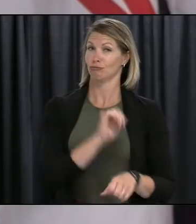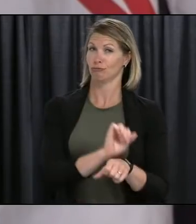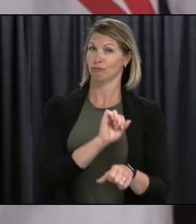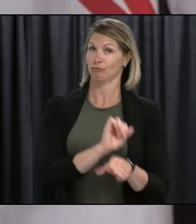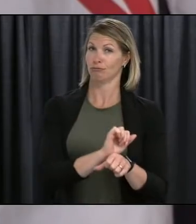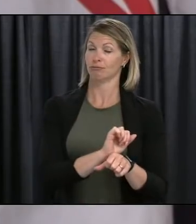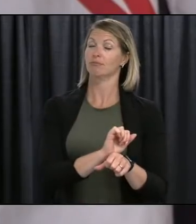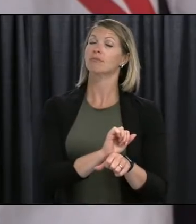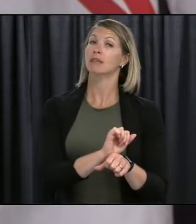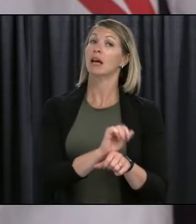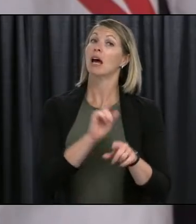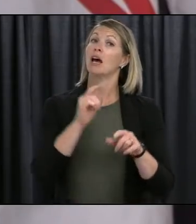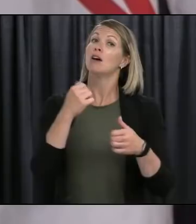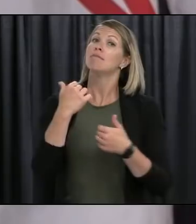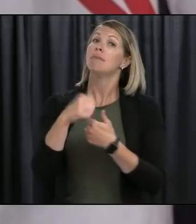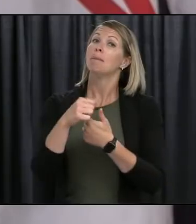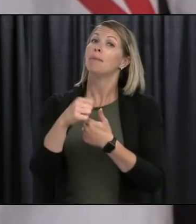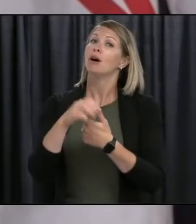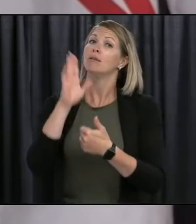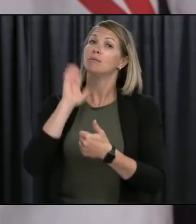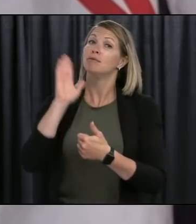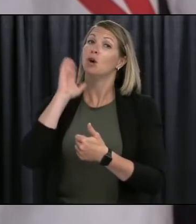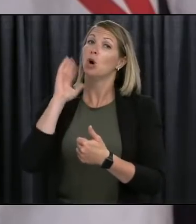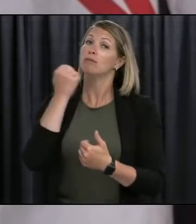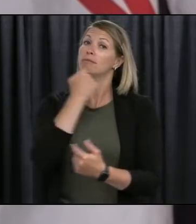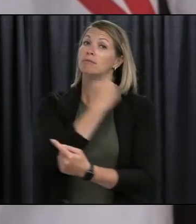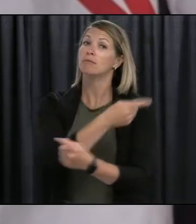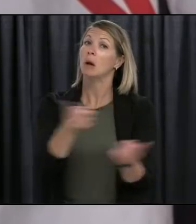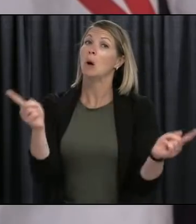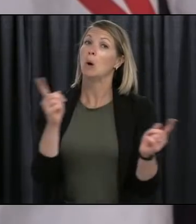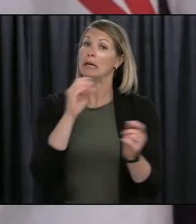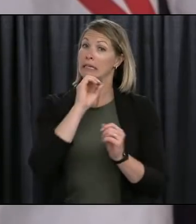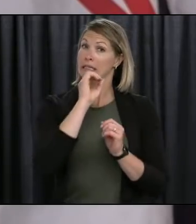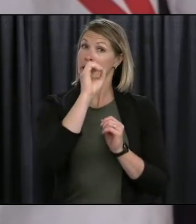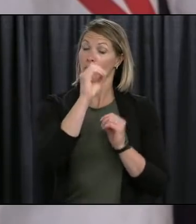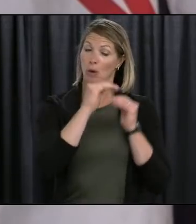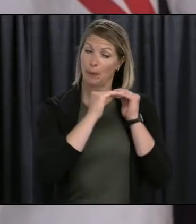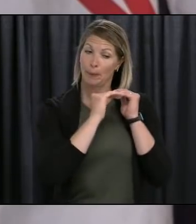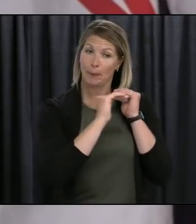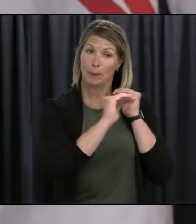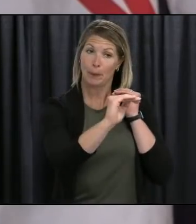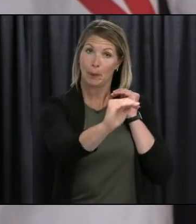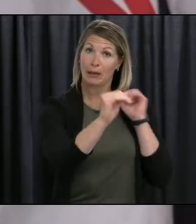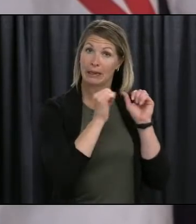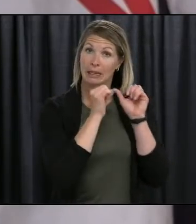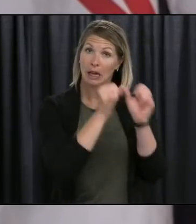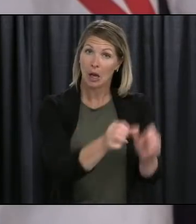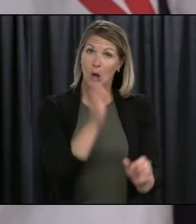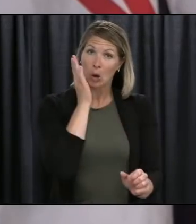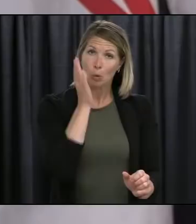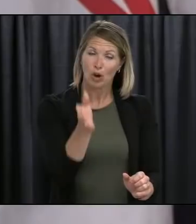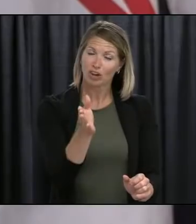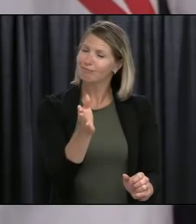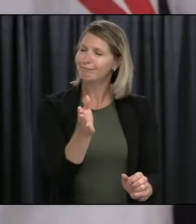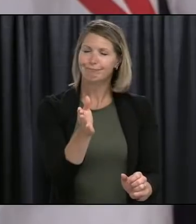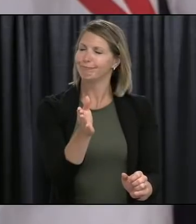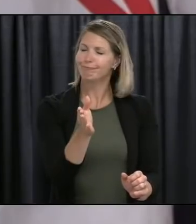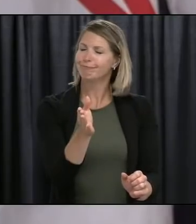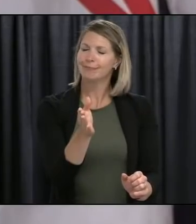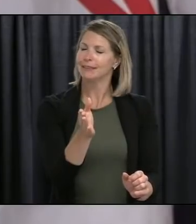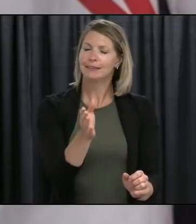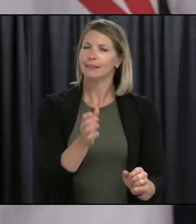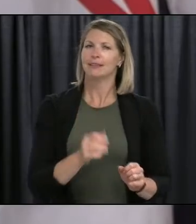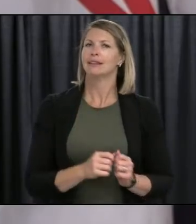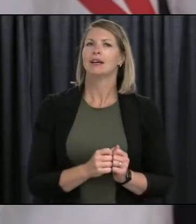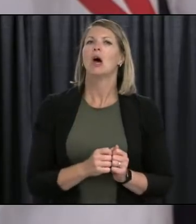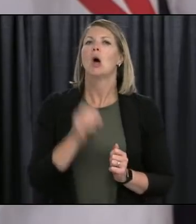the expectation of zero cases throughout the remainder of this pandemic is neither sustainable nor realistic. Our continued success in controlling the spread